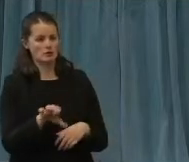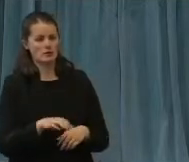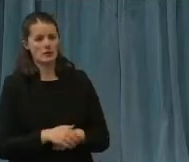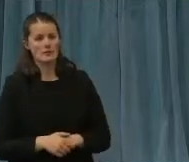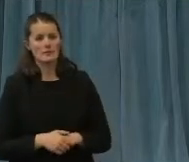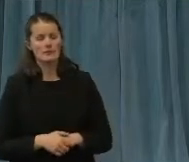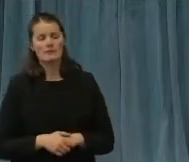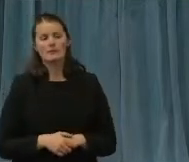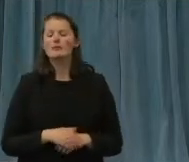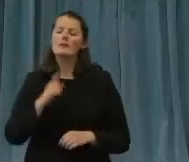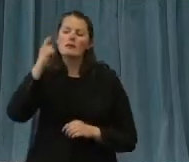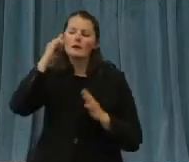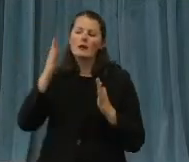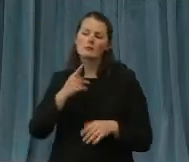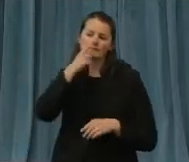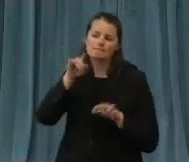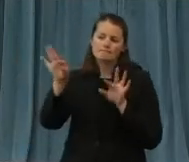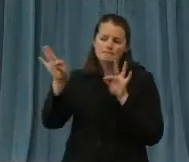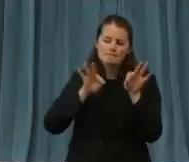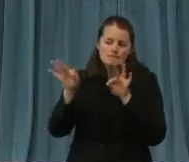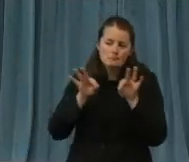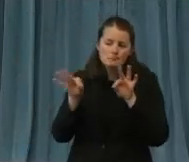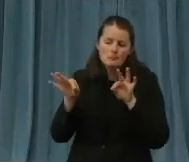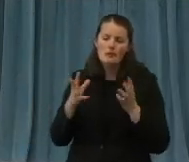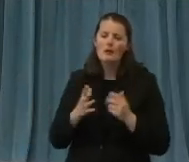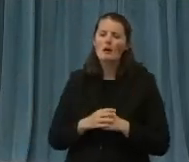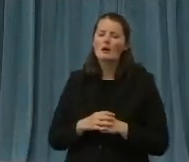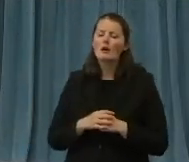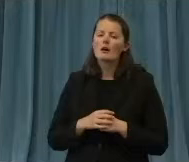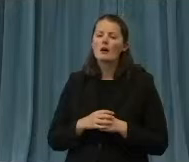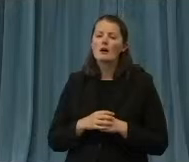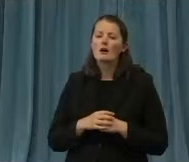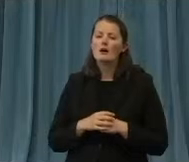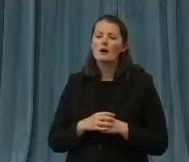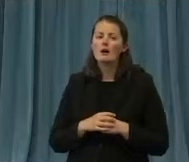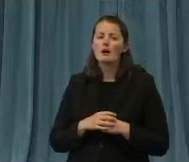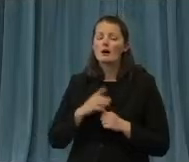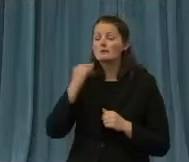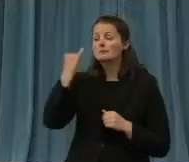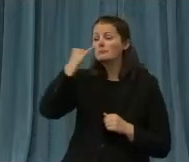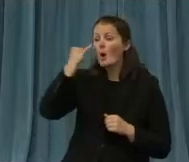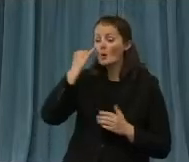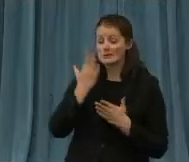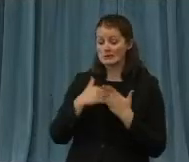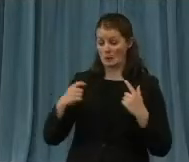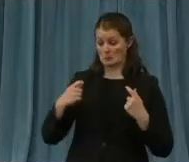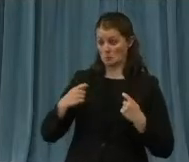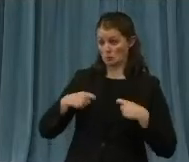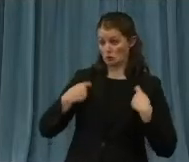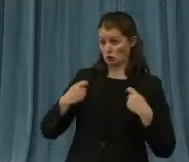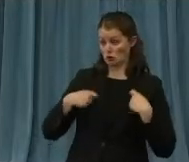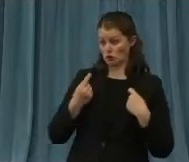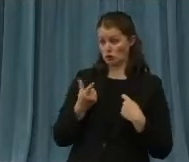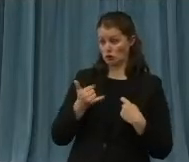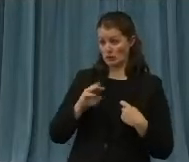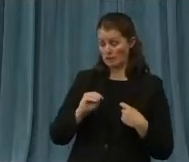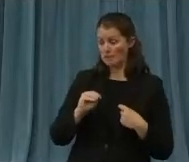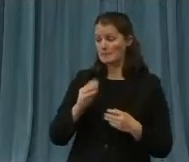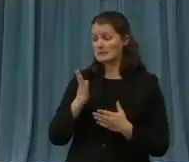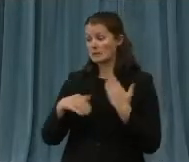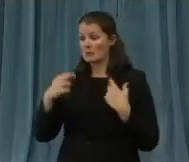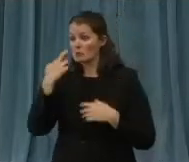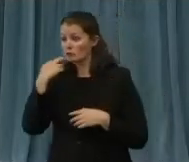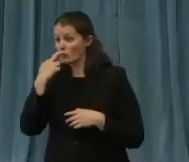more detail on what it would look like to reopen some gyms and restaurants during phase one. Are we talking